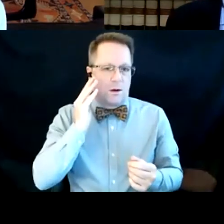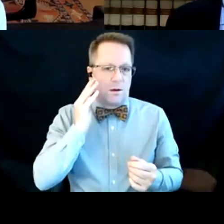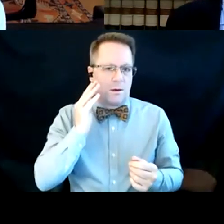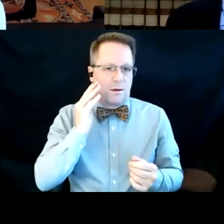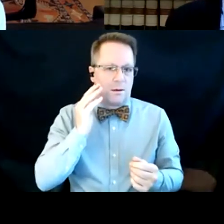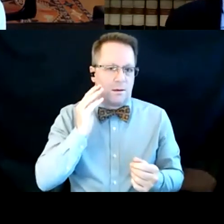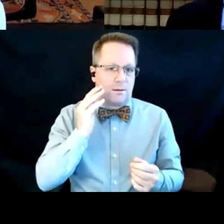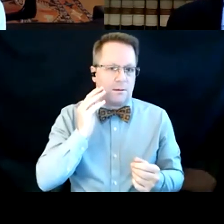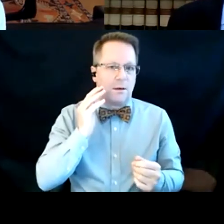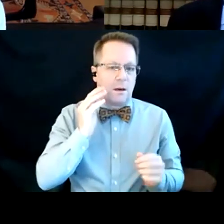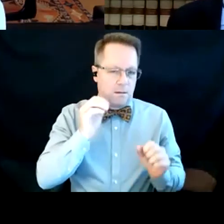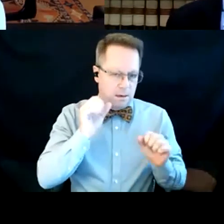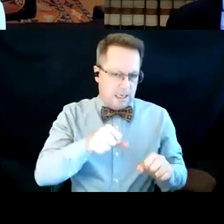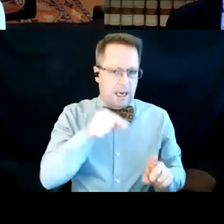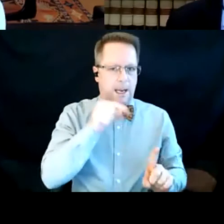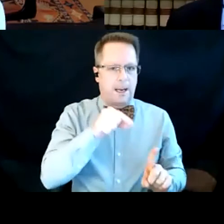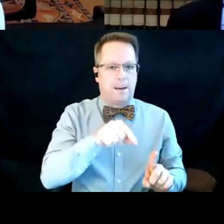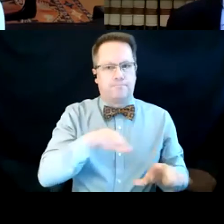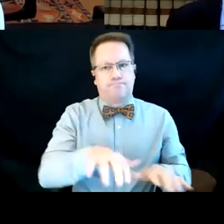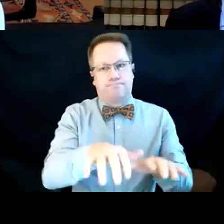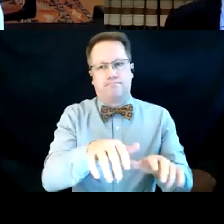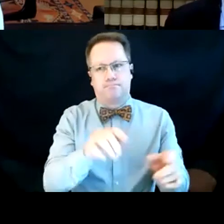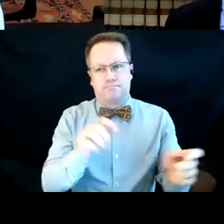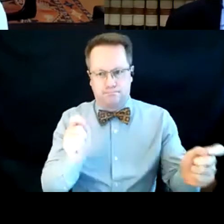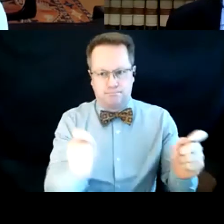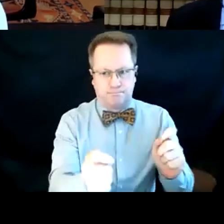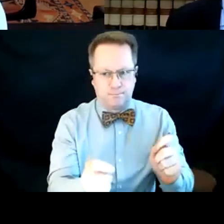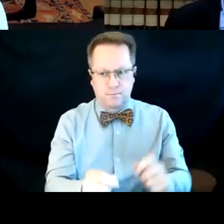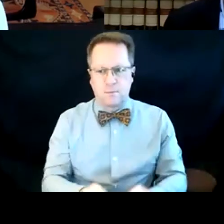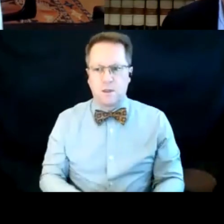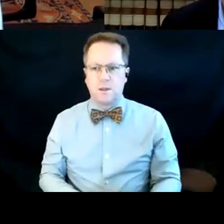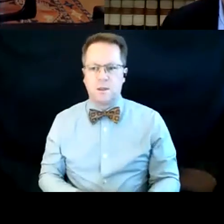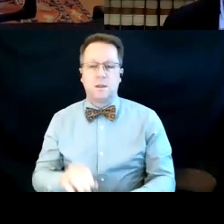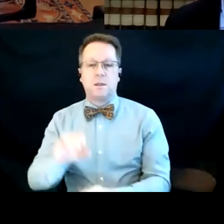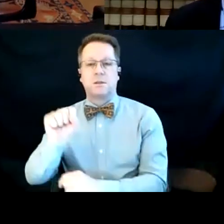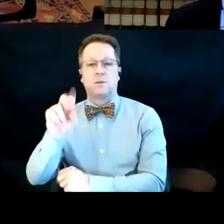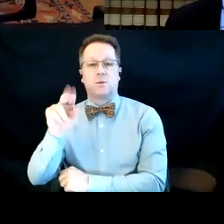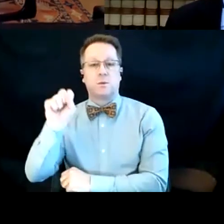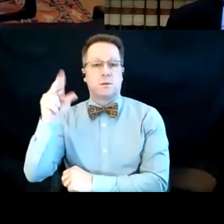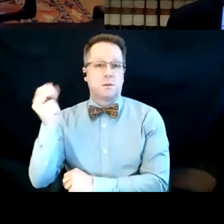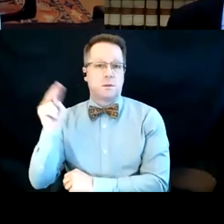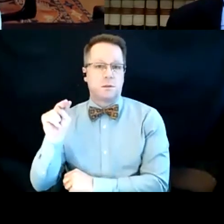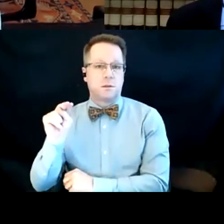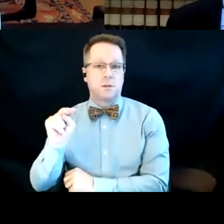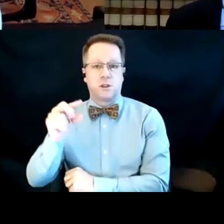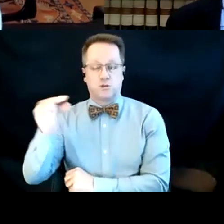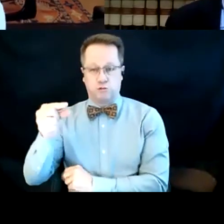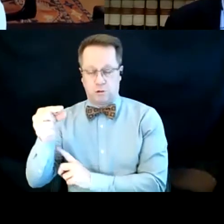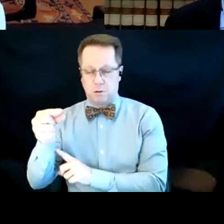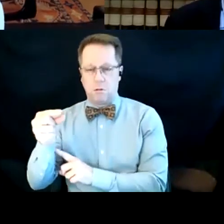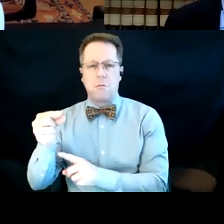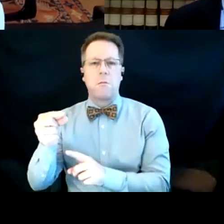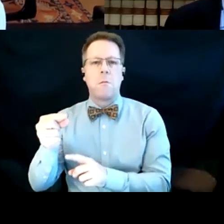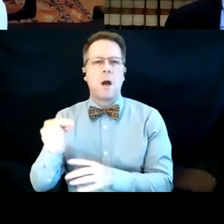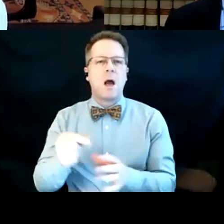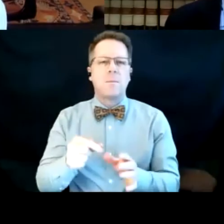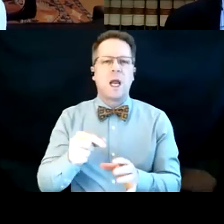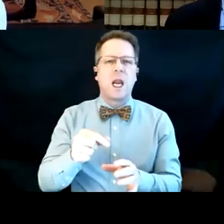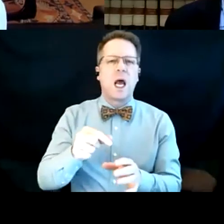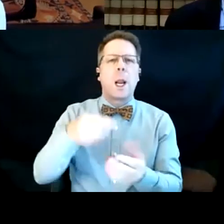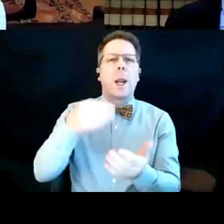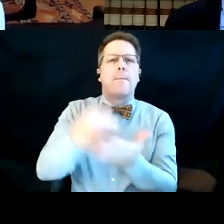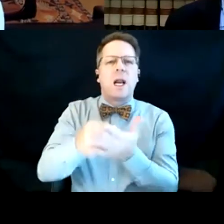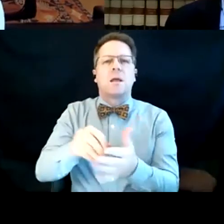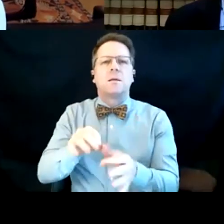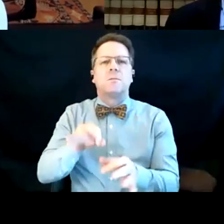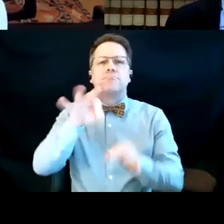G's outstanding question. Aside from donating money to the ACLU, what can you do? Lightning round.